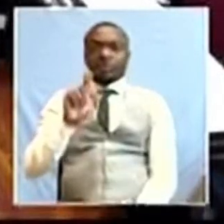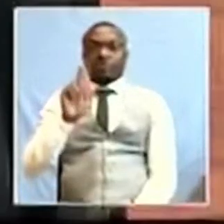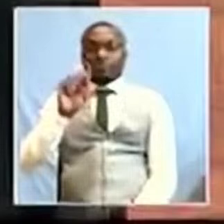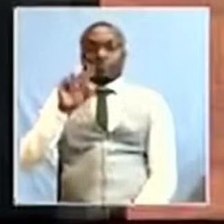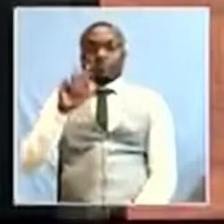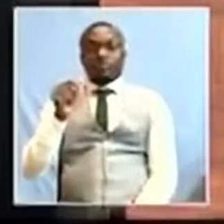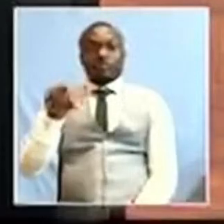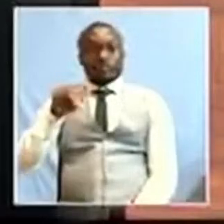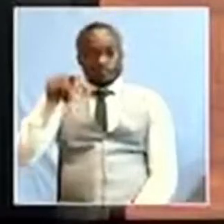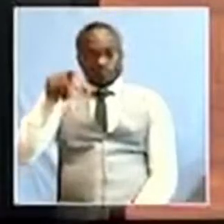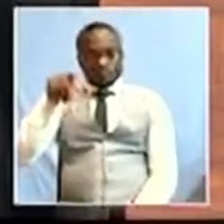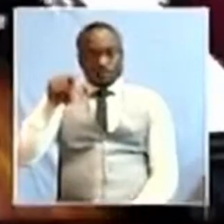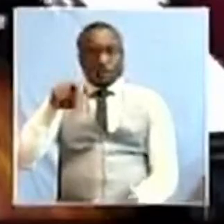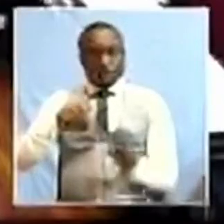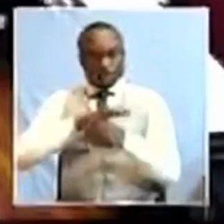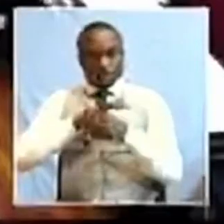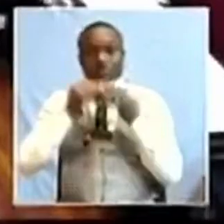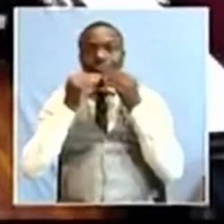Siavonga. Thank you.